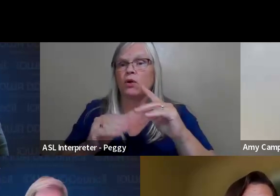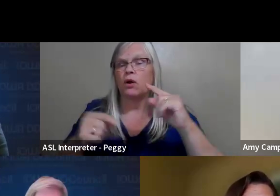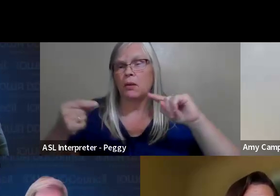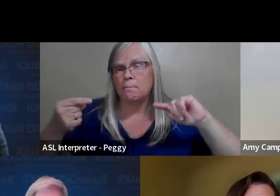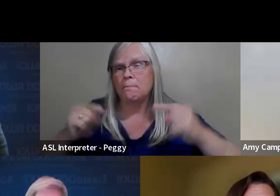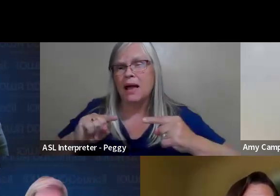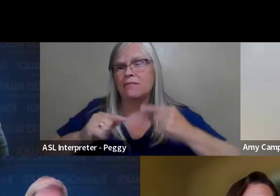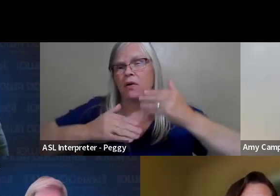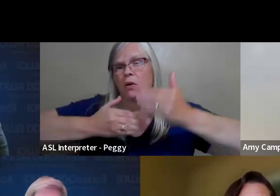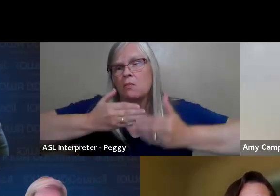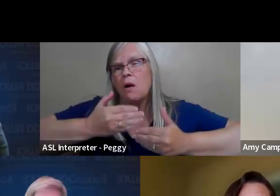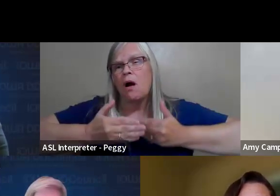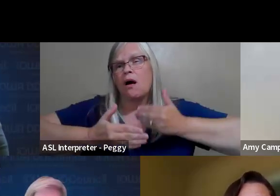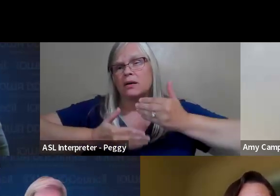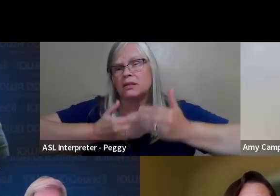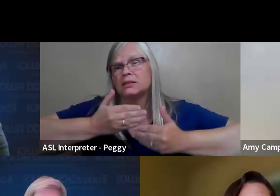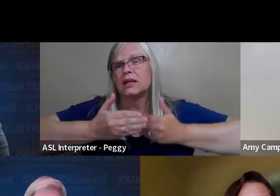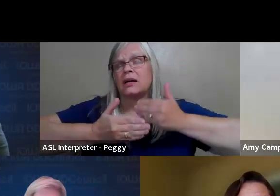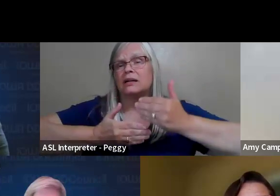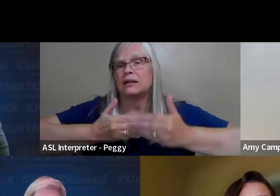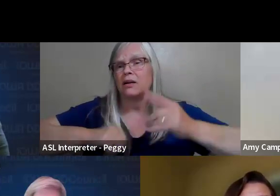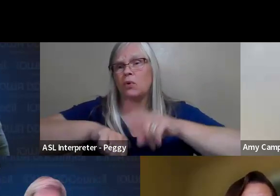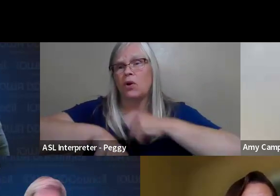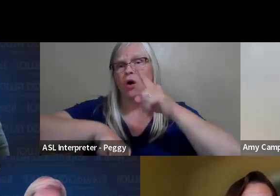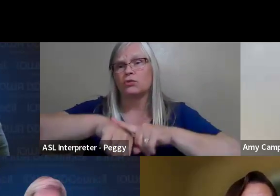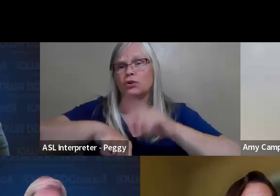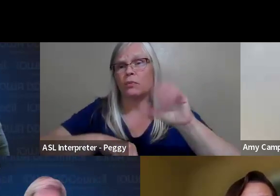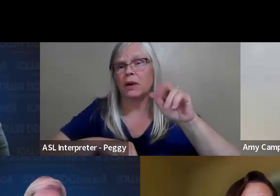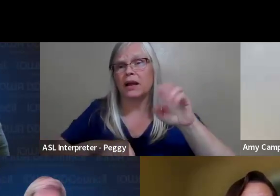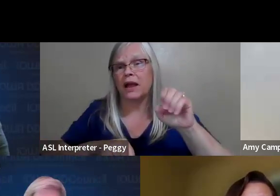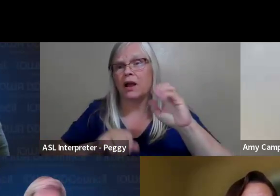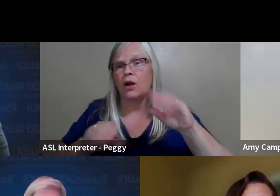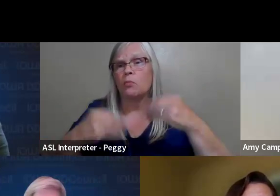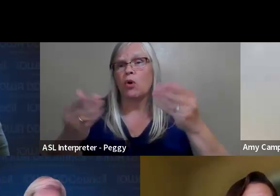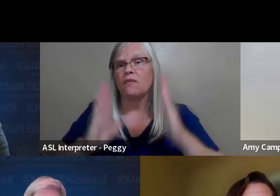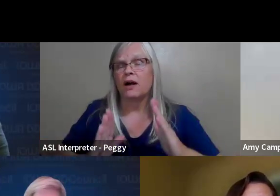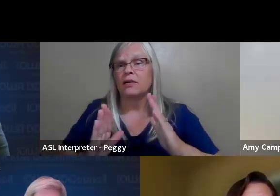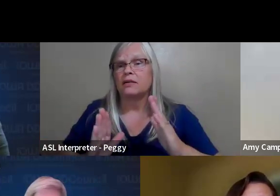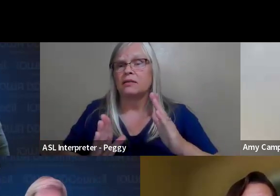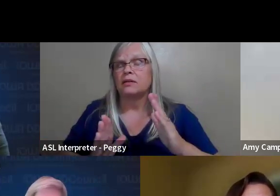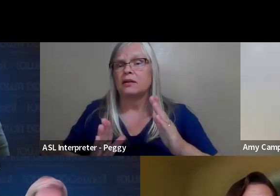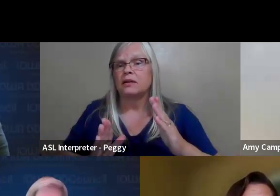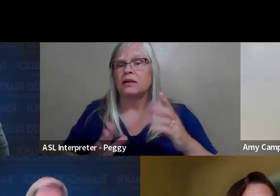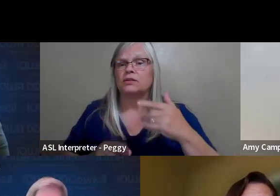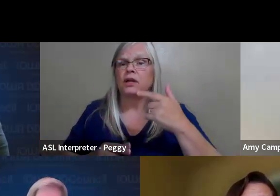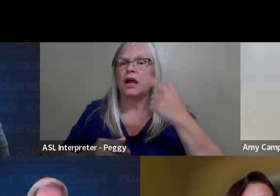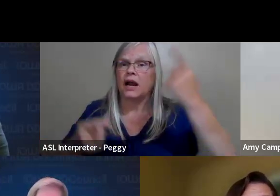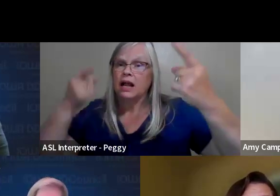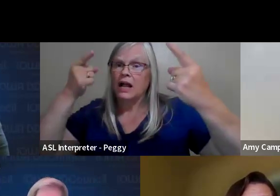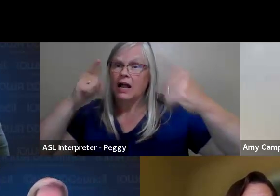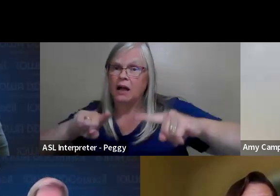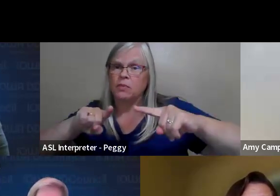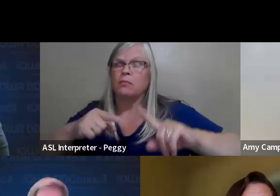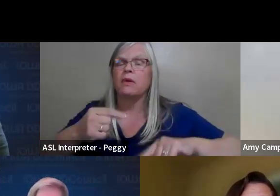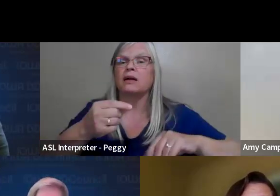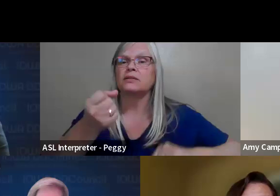painful process with the long-term care providers to come up to a compromise and